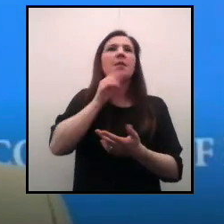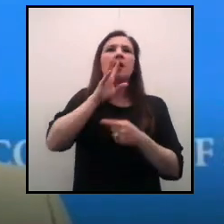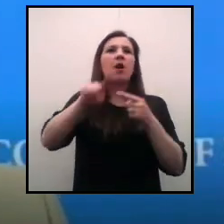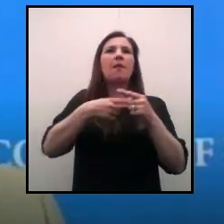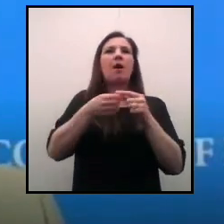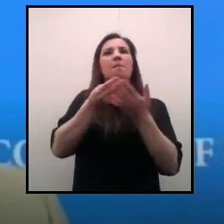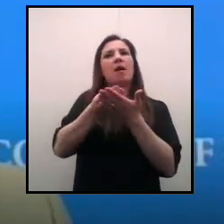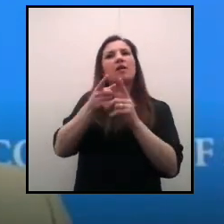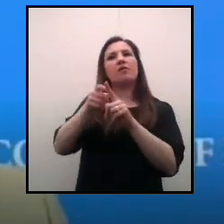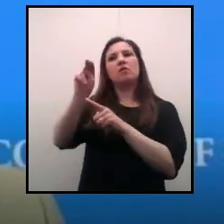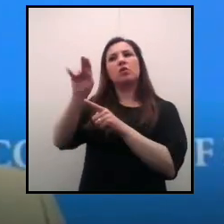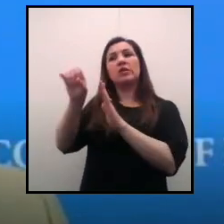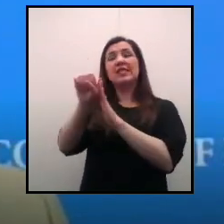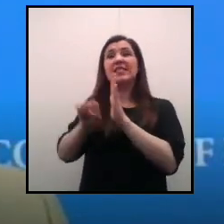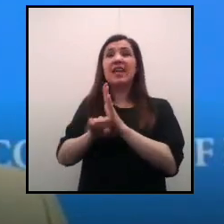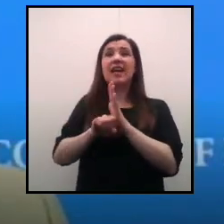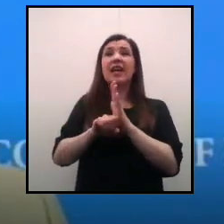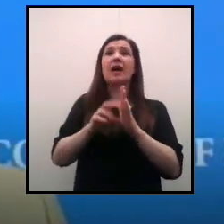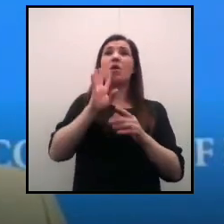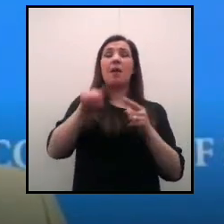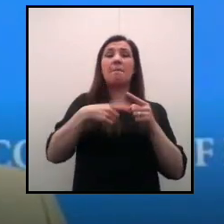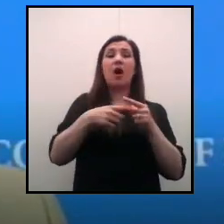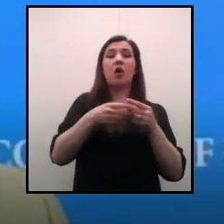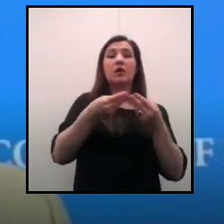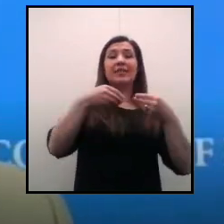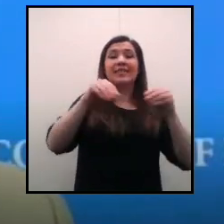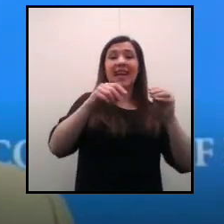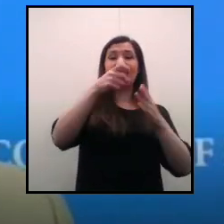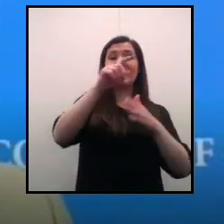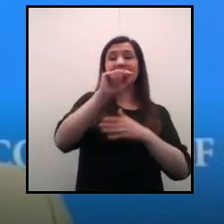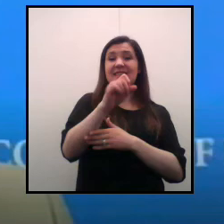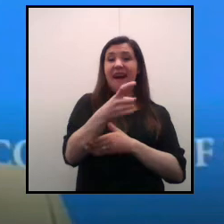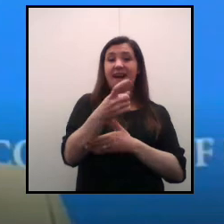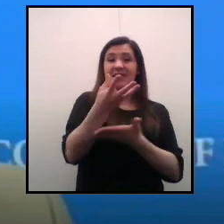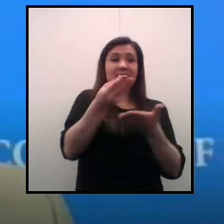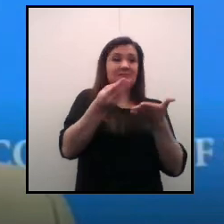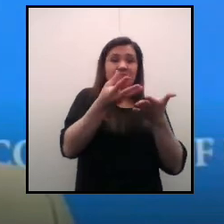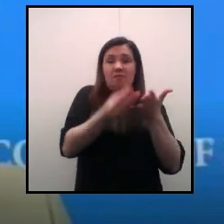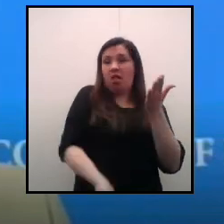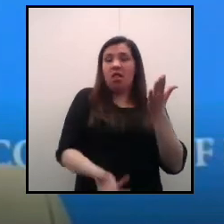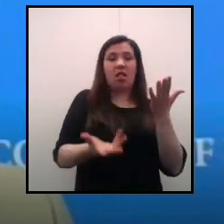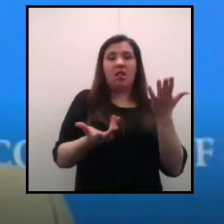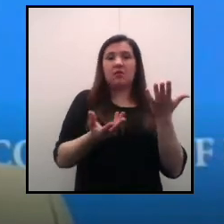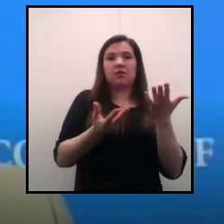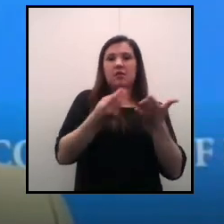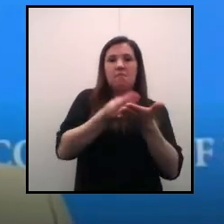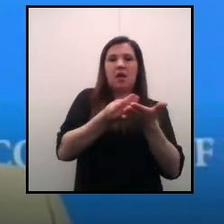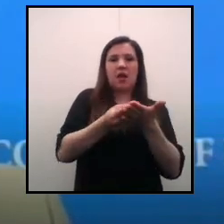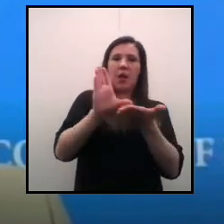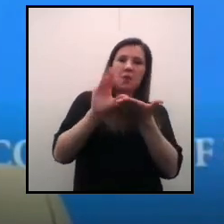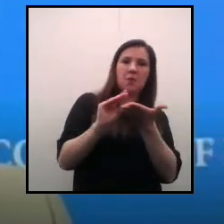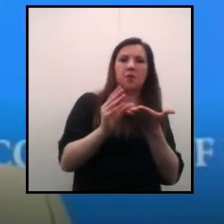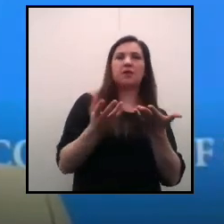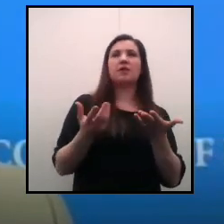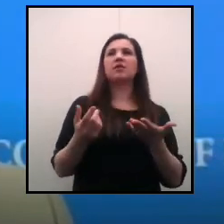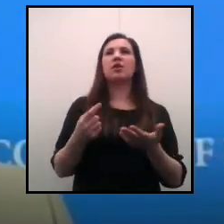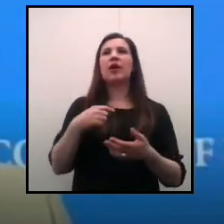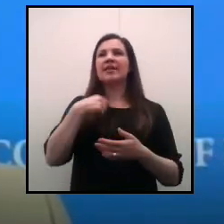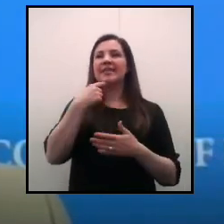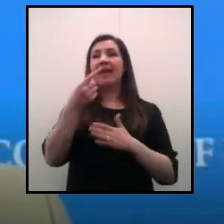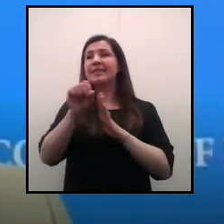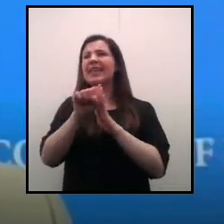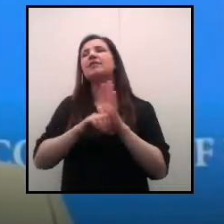we receive from New York State, I'm talking about lost sales tax revenue. So for him to basically tell local governments and states to drop dead,